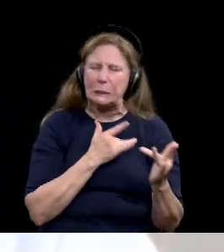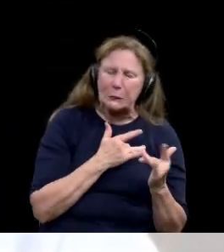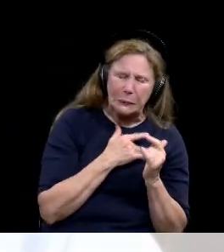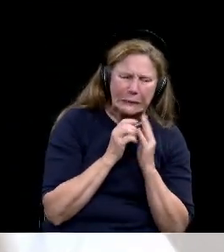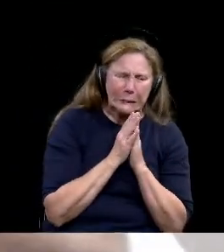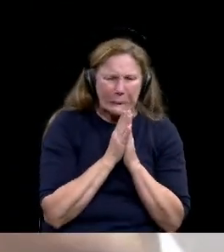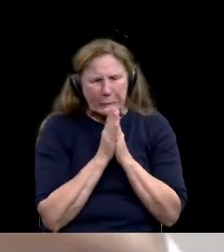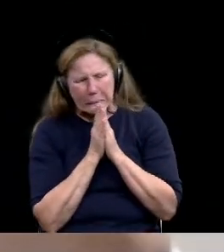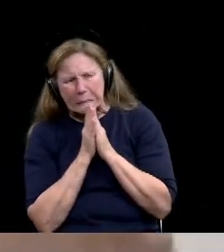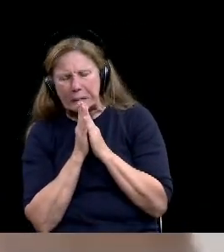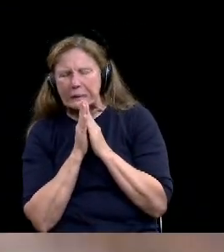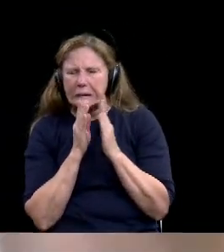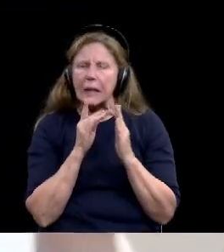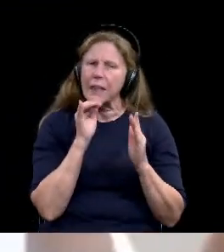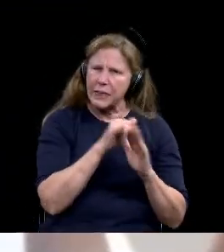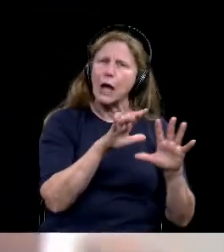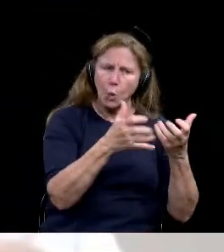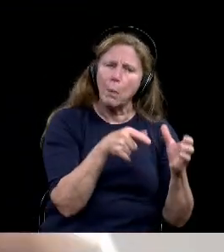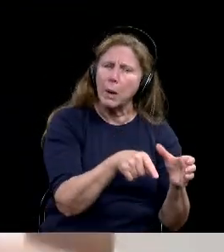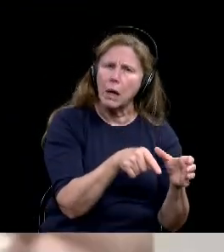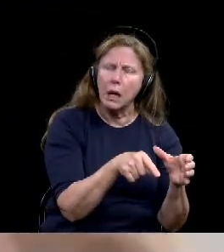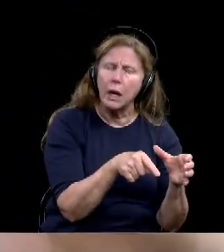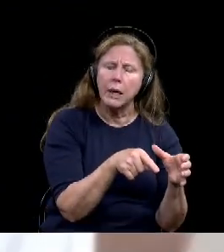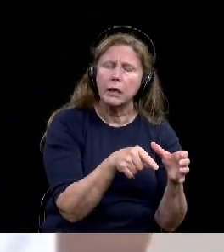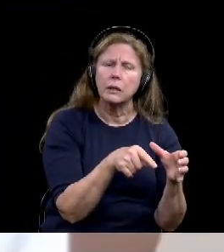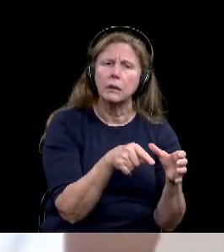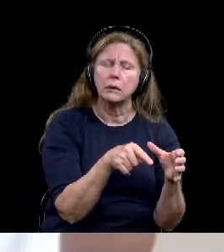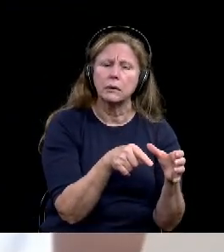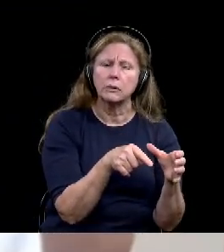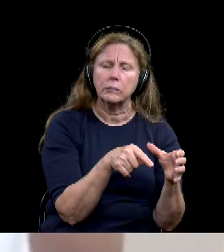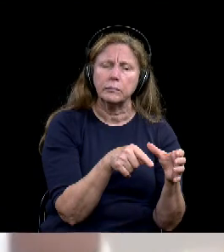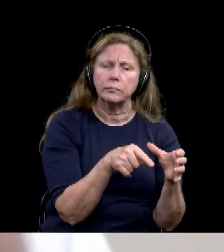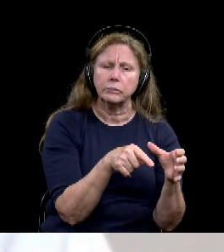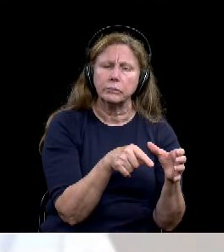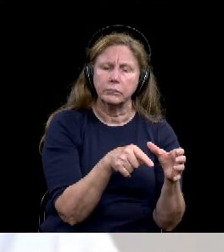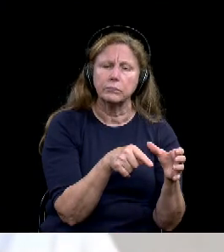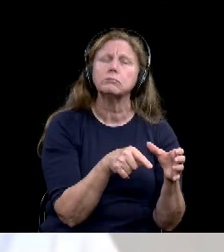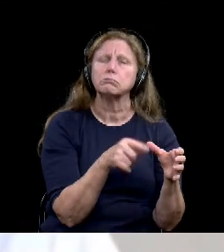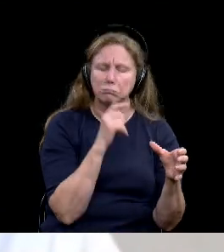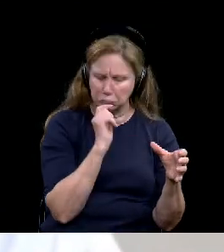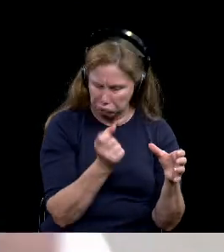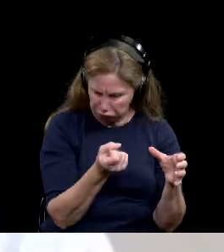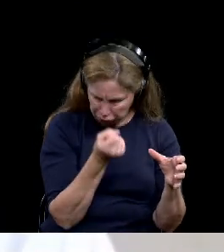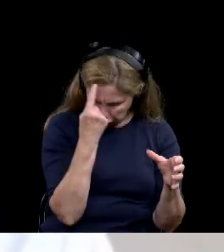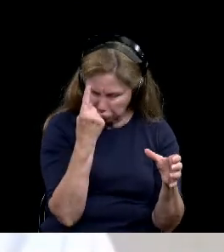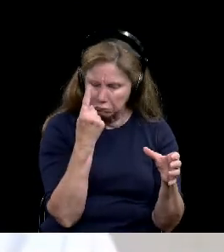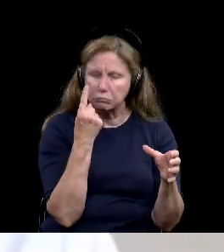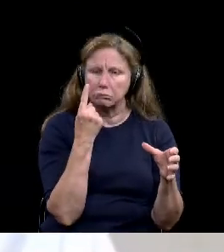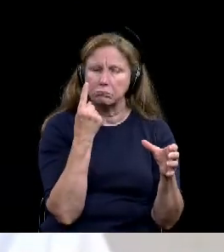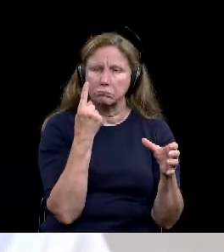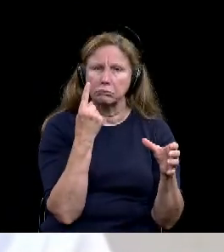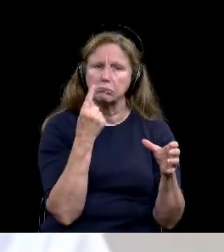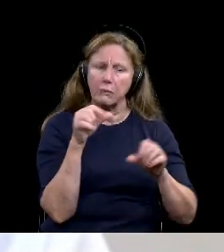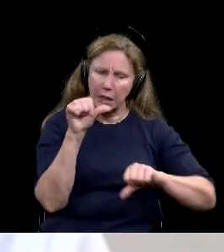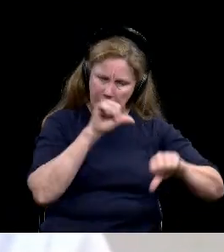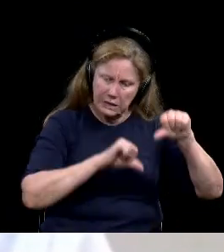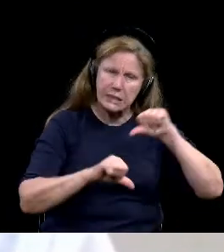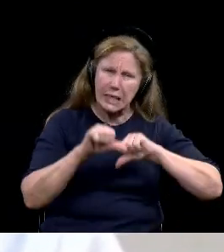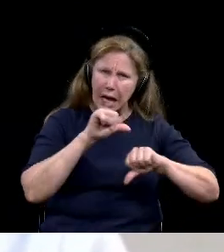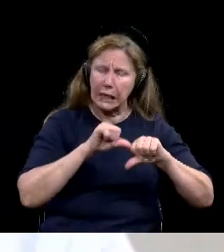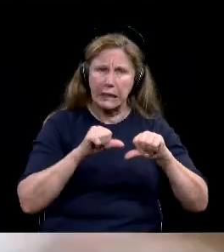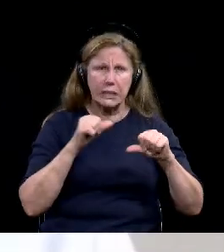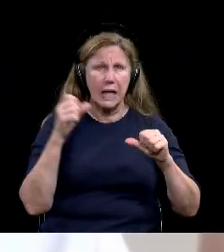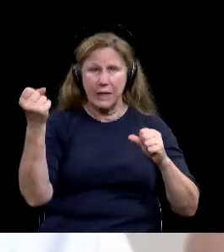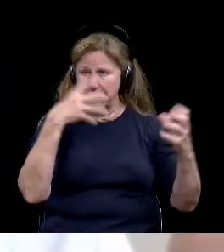I mean, science is confusing and can be really challenging to understand. But that's why you have